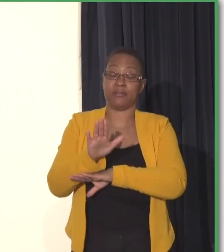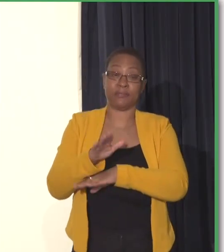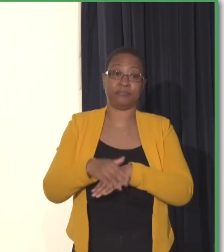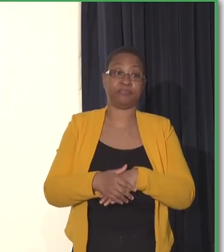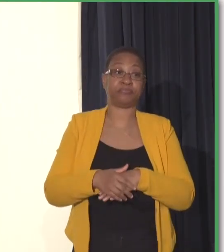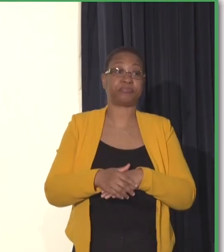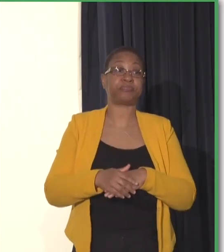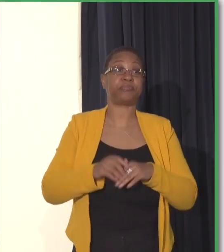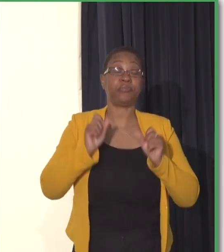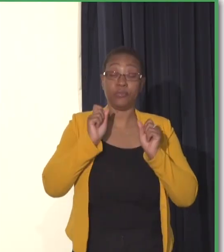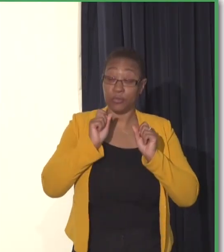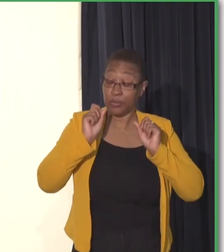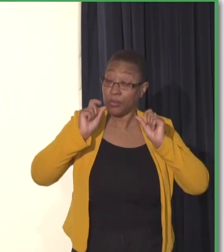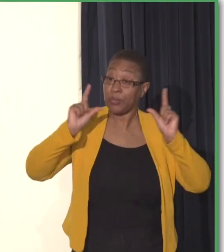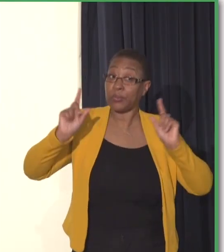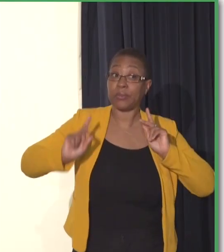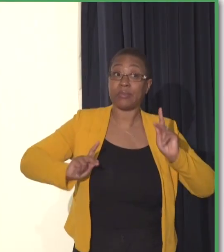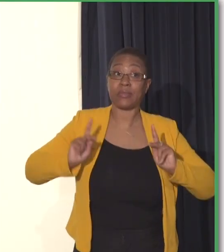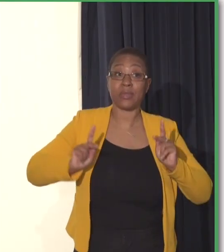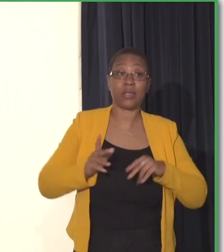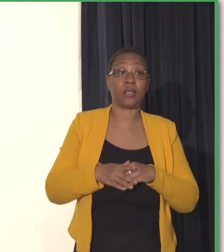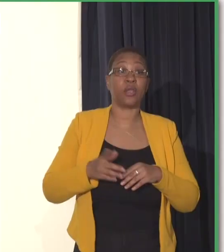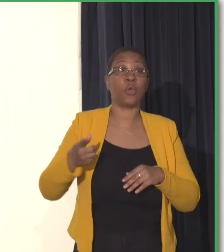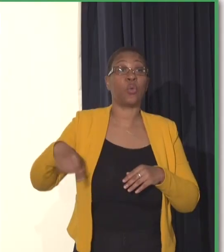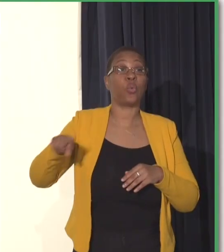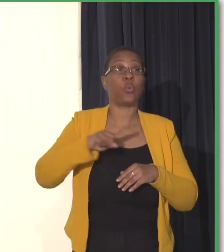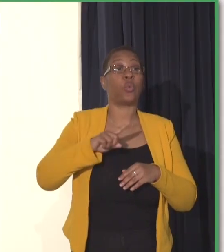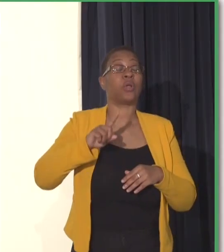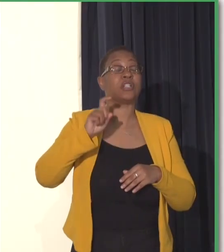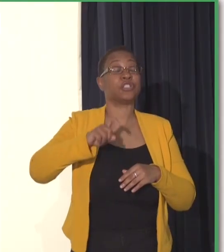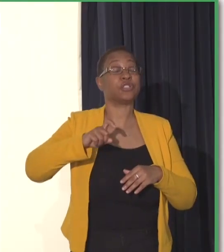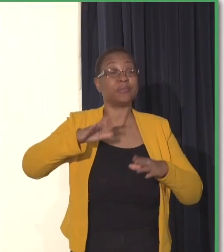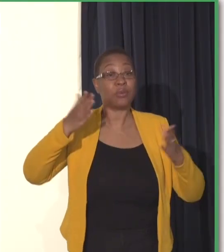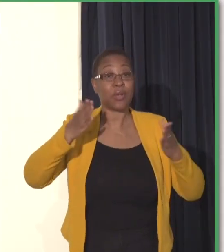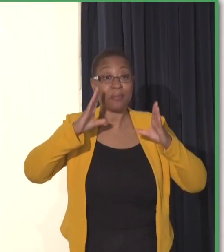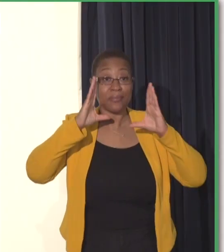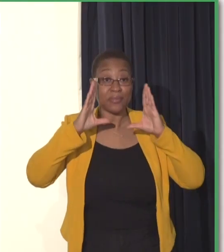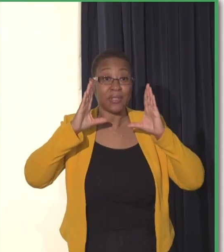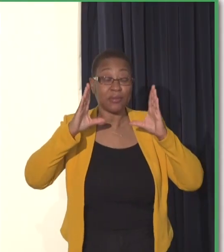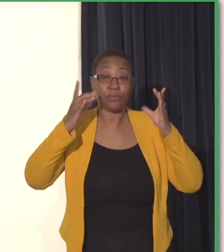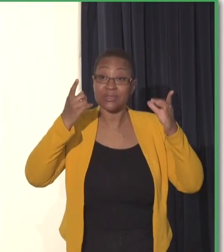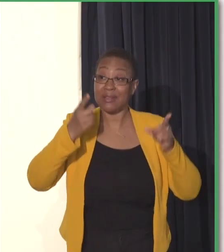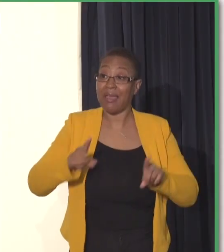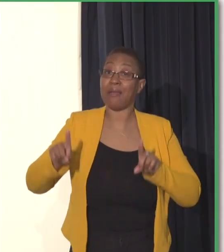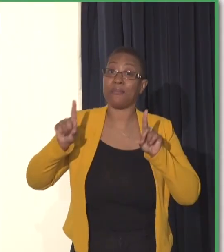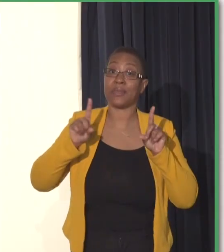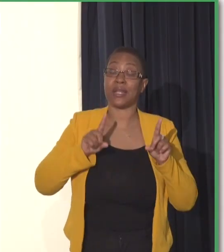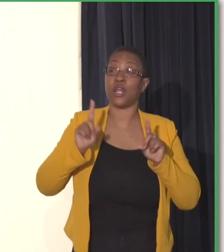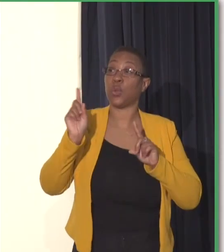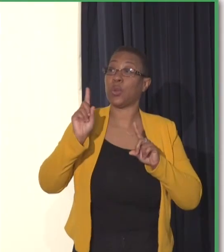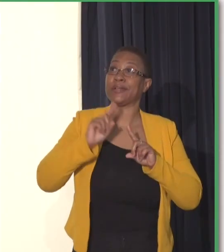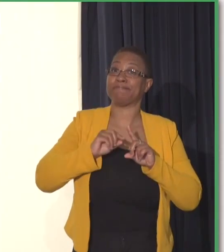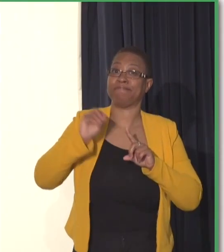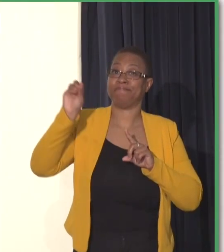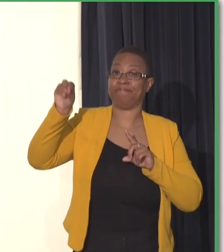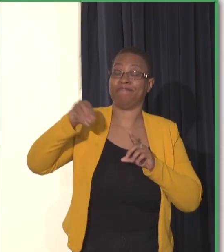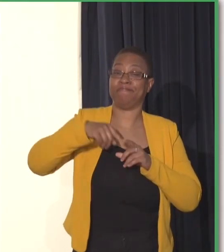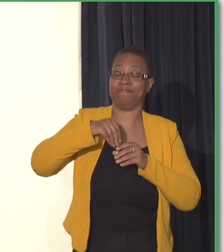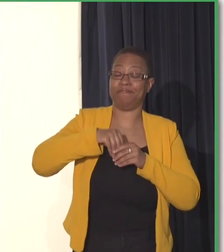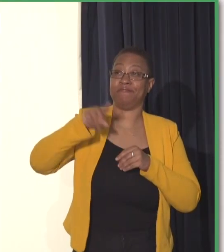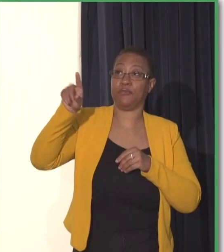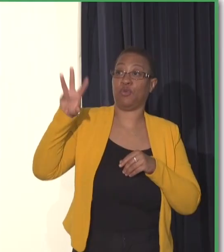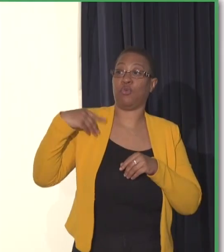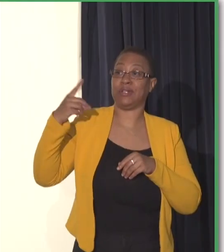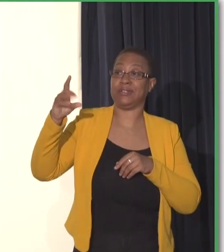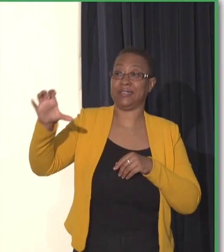Wake up, sleeping giants. We all should be paying attention to what is happening in Washington, D.C. As I